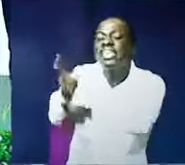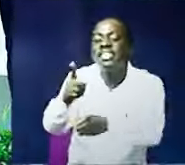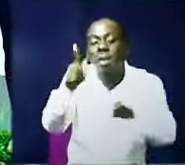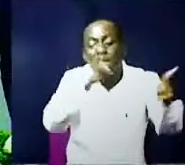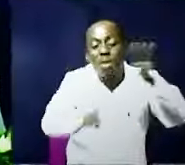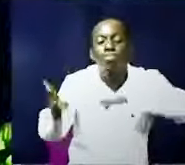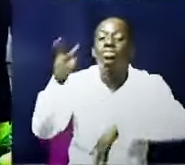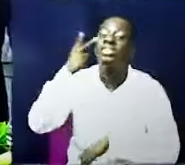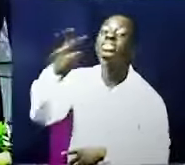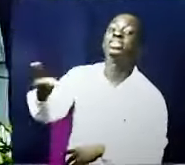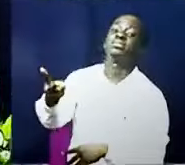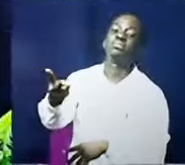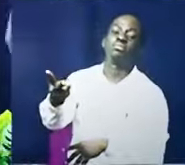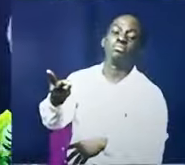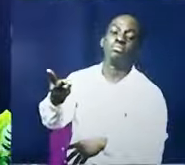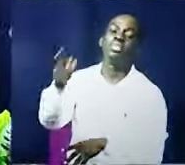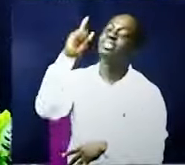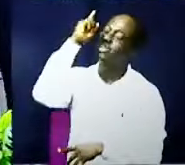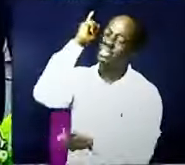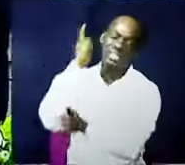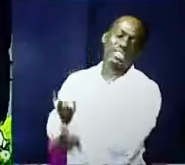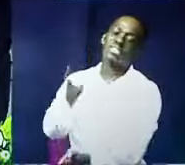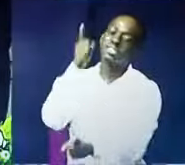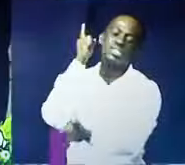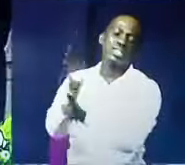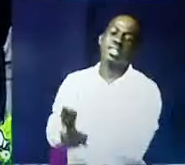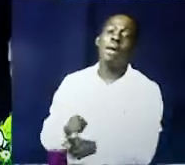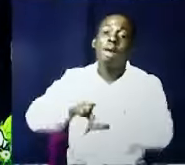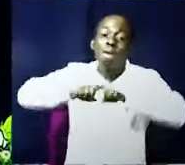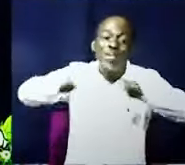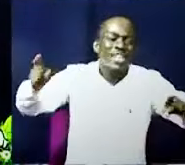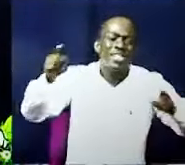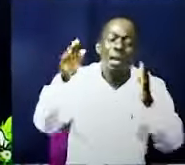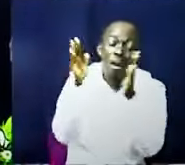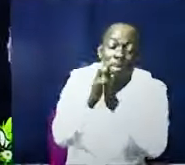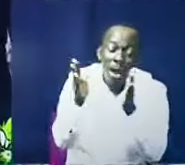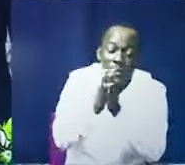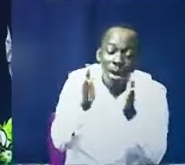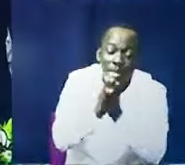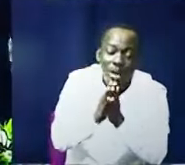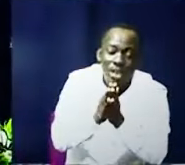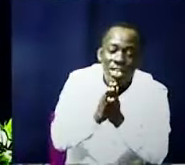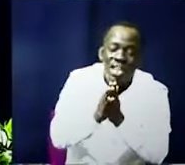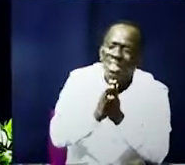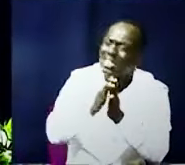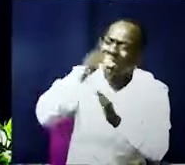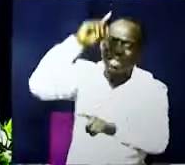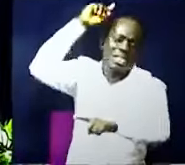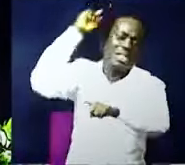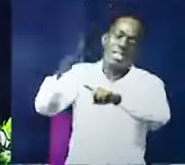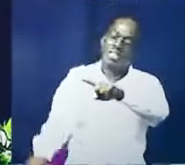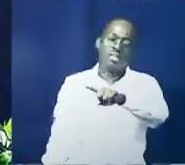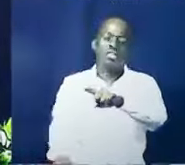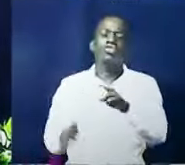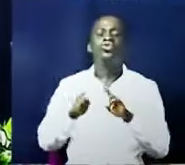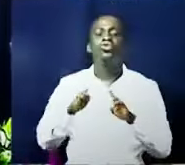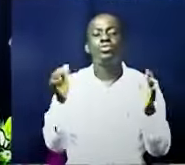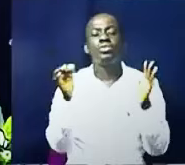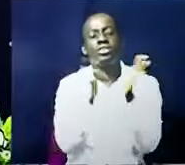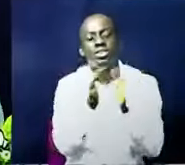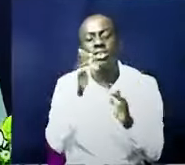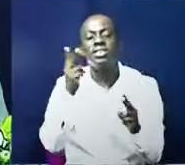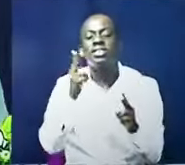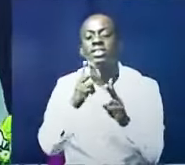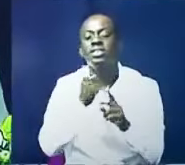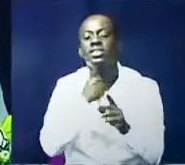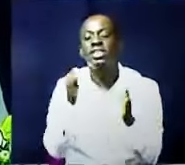se nipa ebi hu won. But they are not prayer warriors. And so wo mompa yesa. So Jesus said that when you really want to